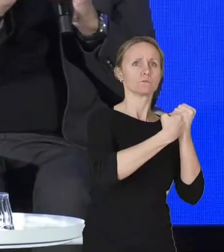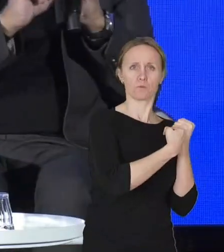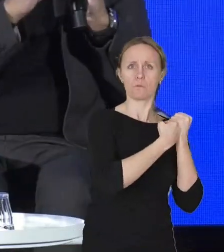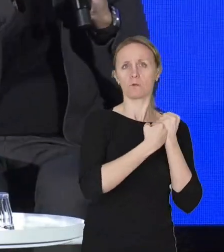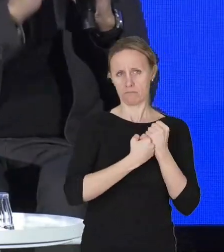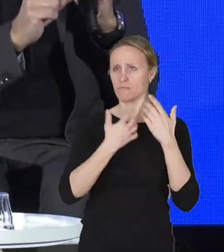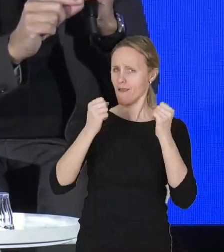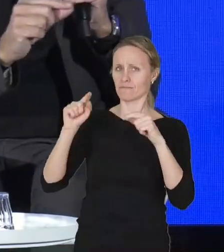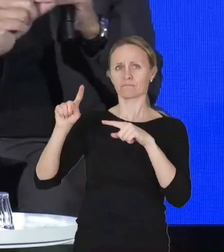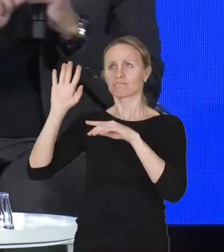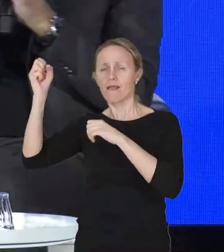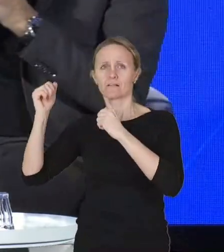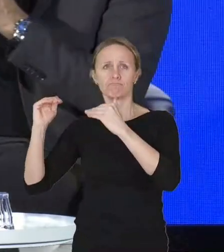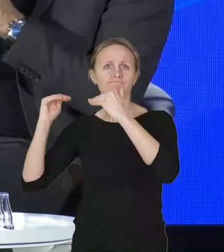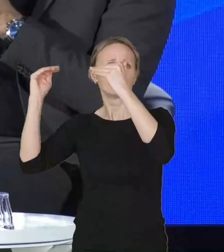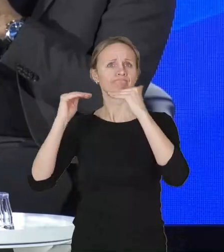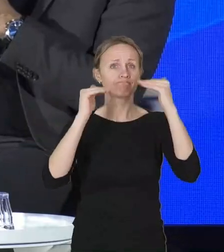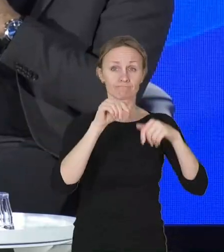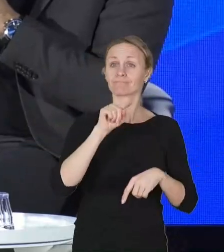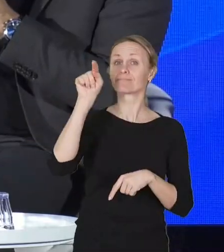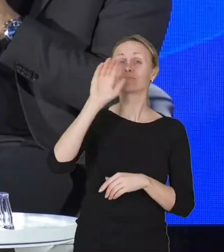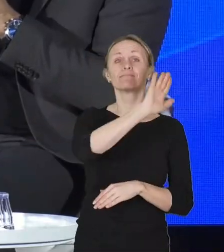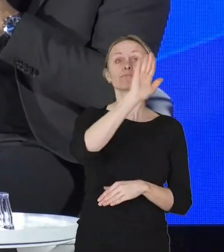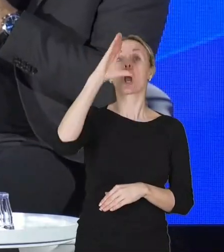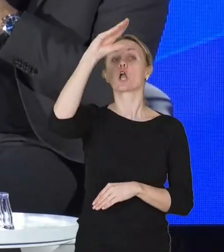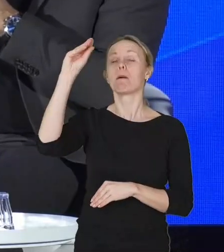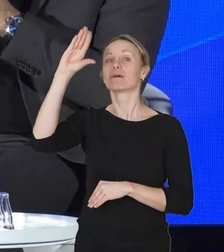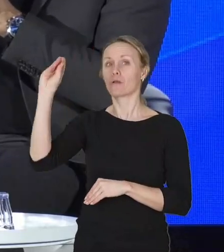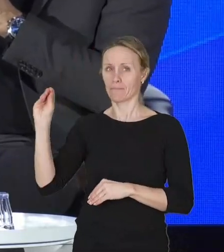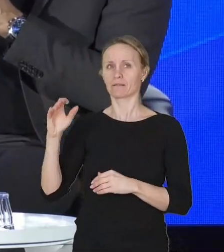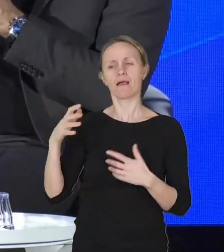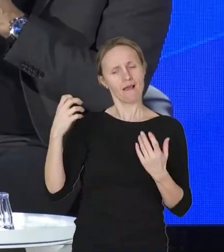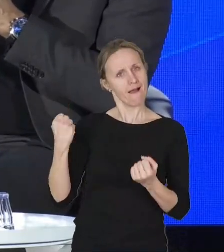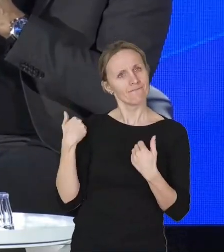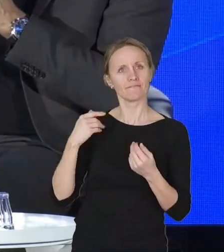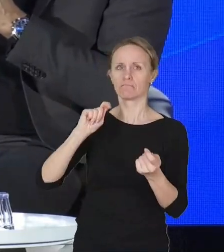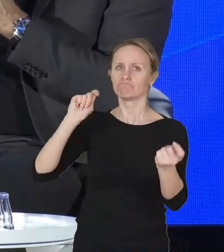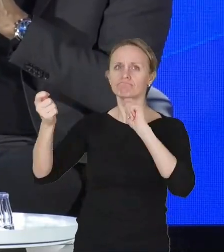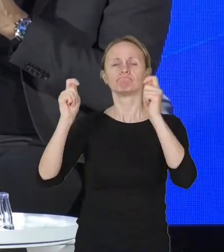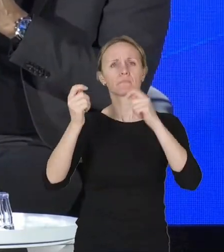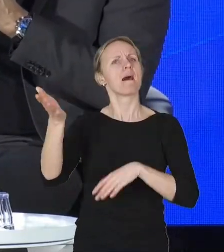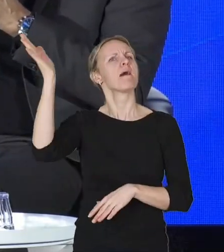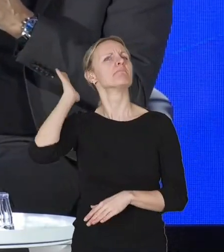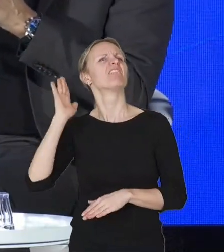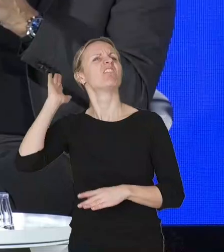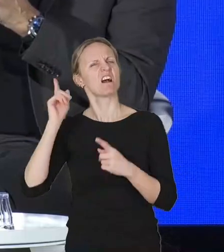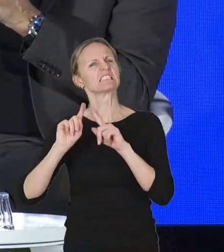with re-innovating yourself is of course very important.